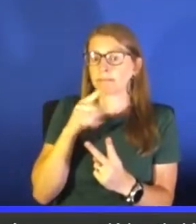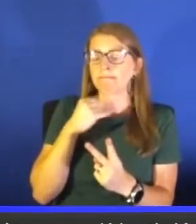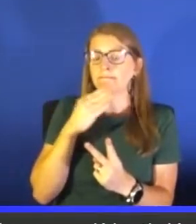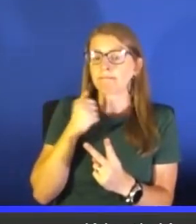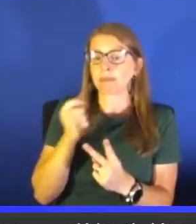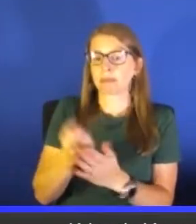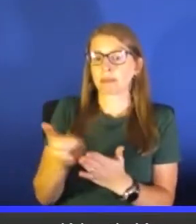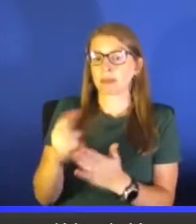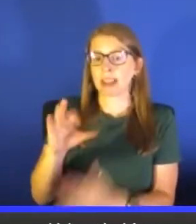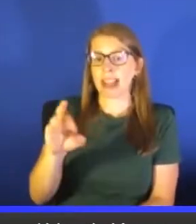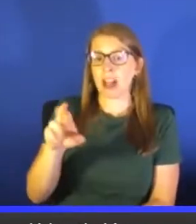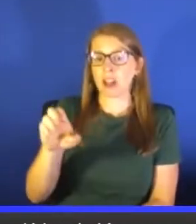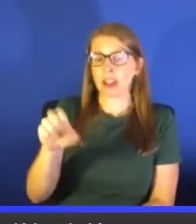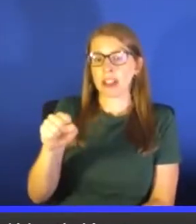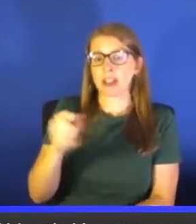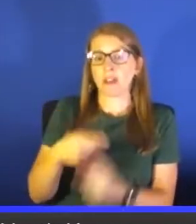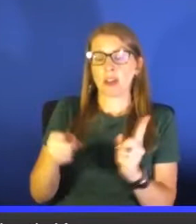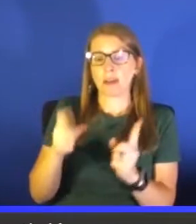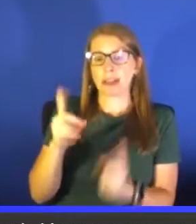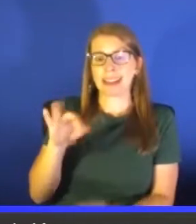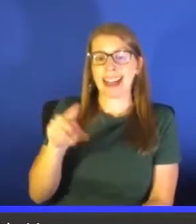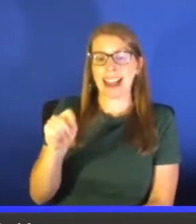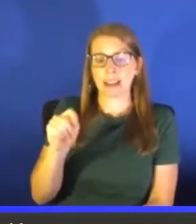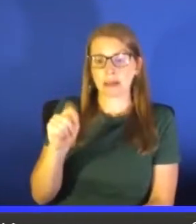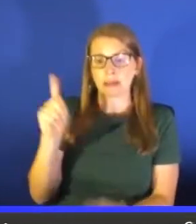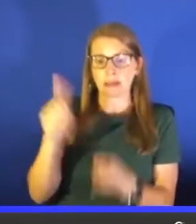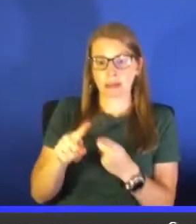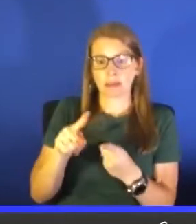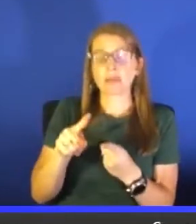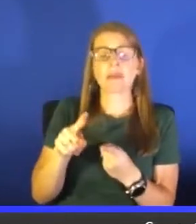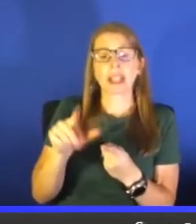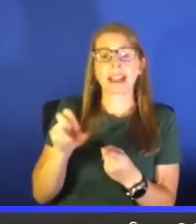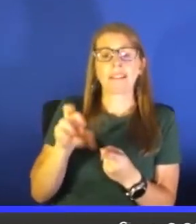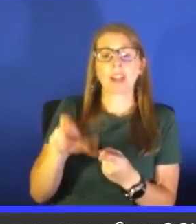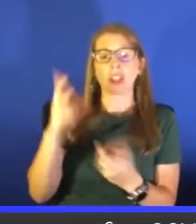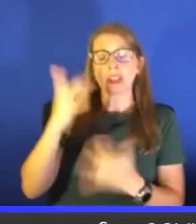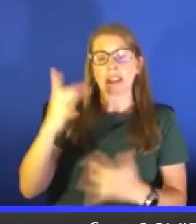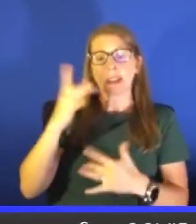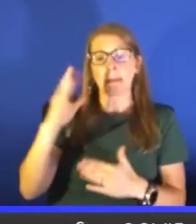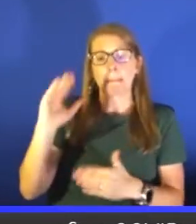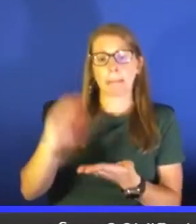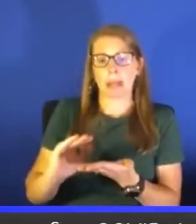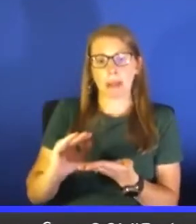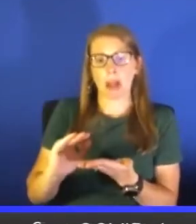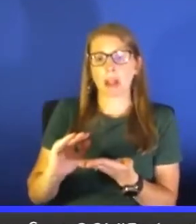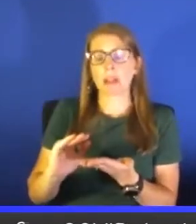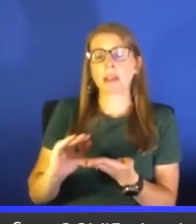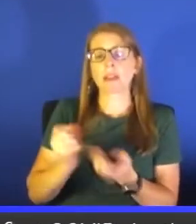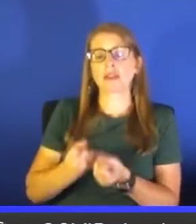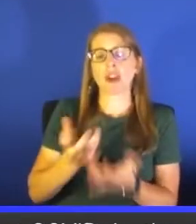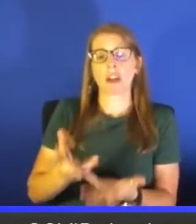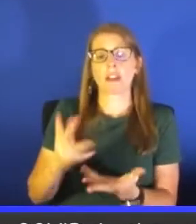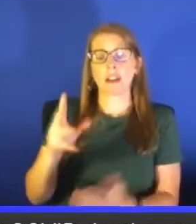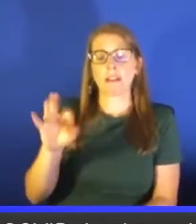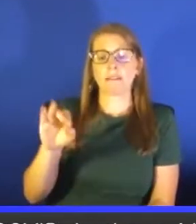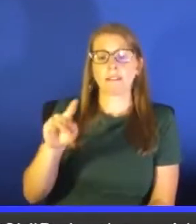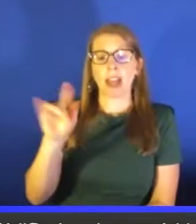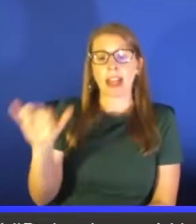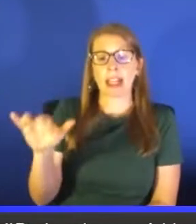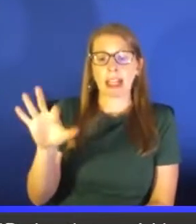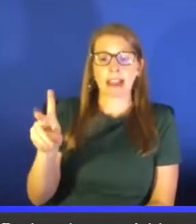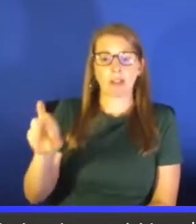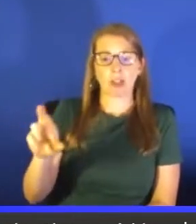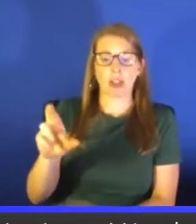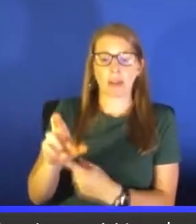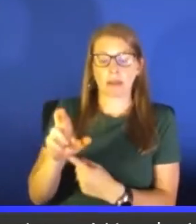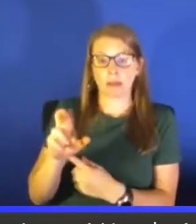as far as fighting liver disease, we want to try to minimize our calories that our patients have that could cause fatty liver. But on the other hand, as this research emerges, I have to admit,